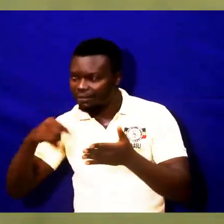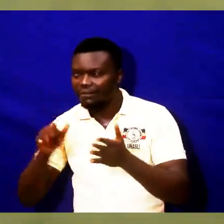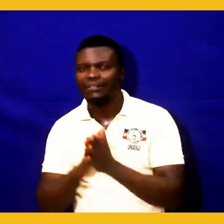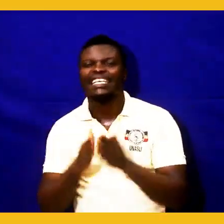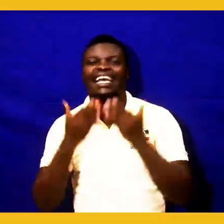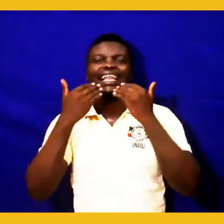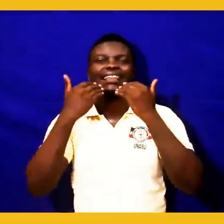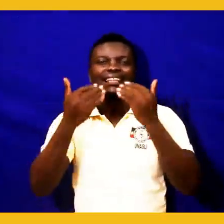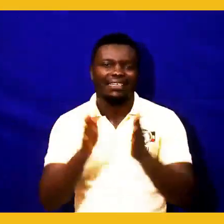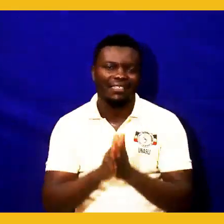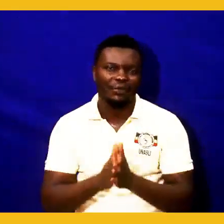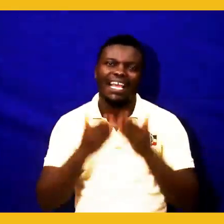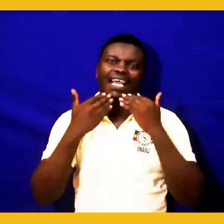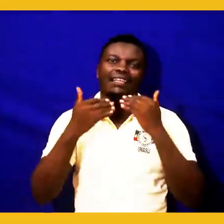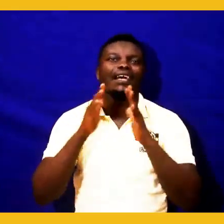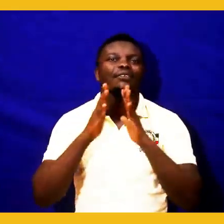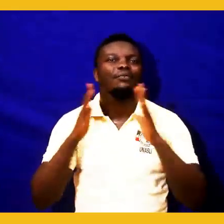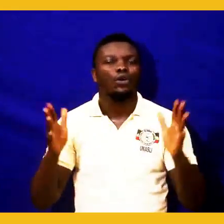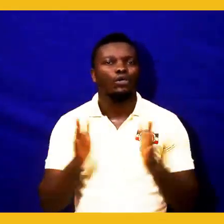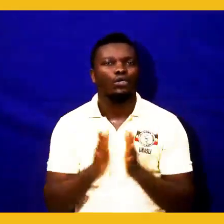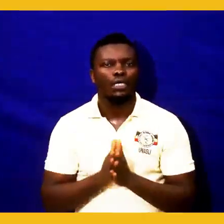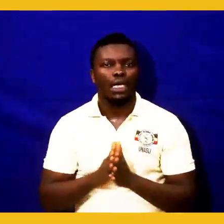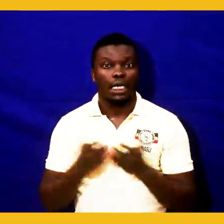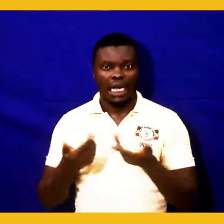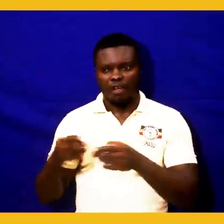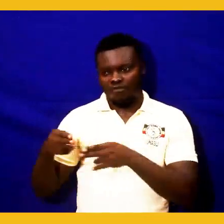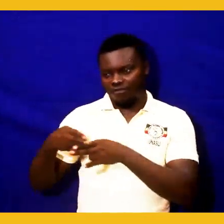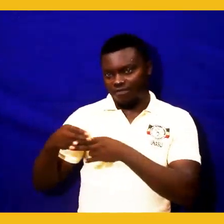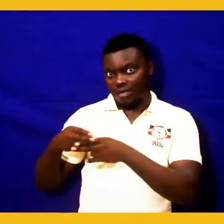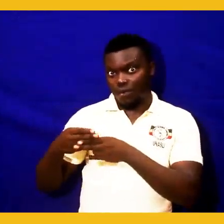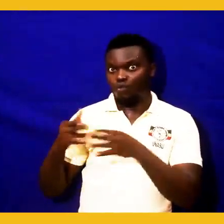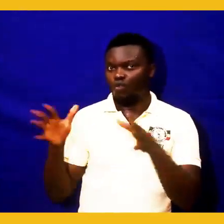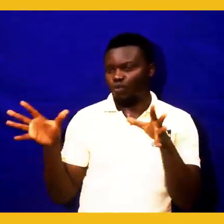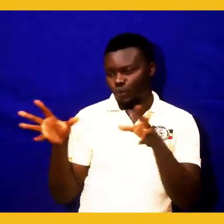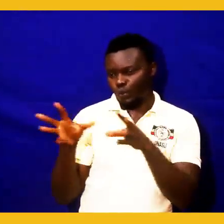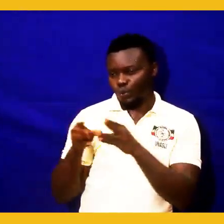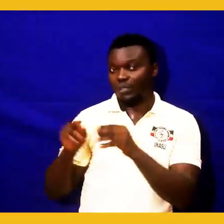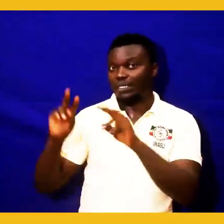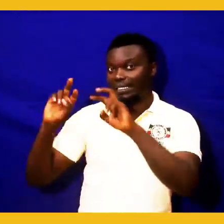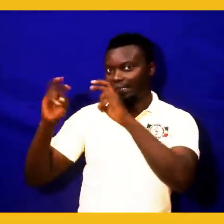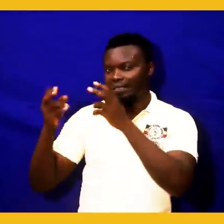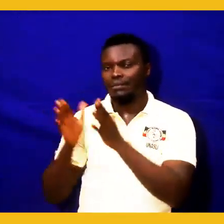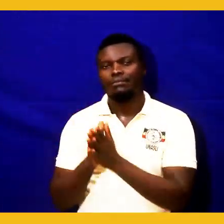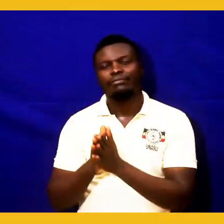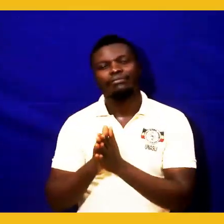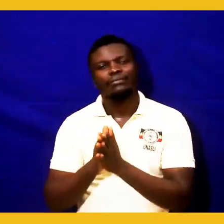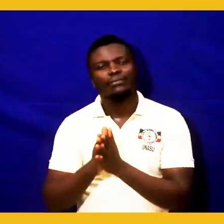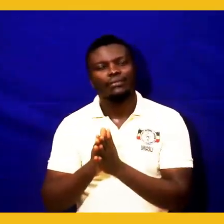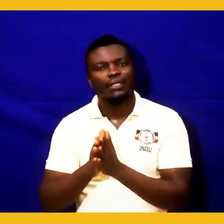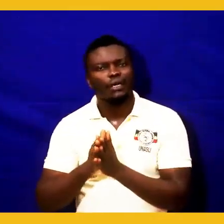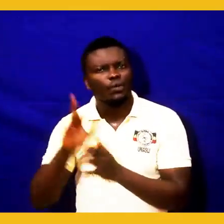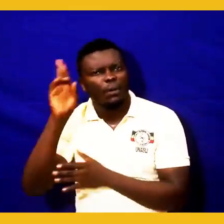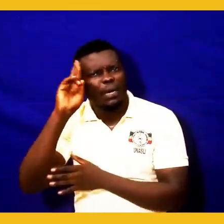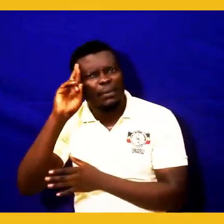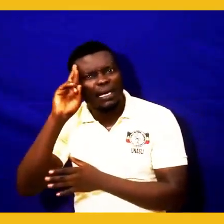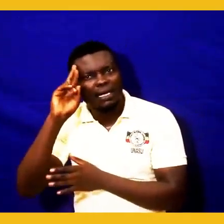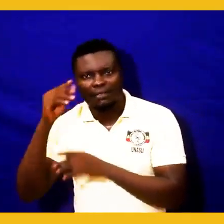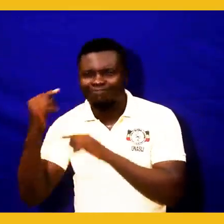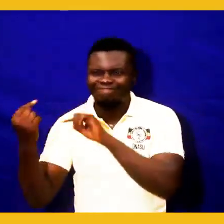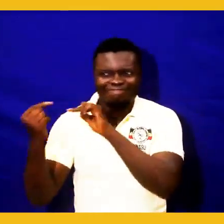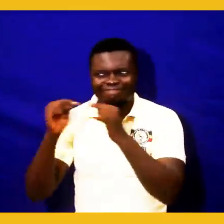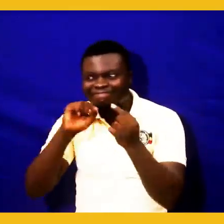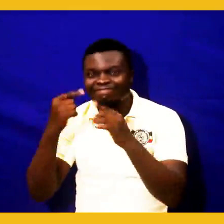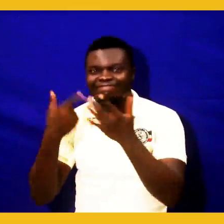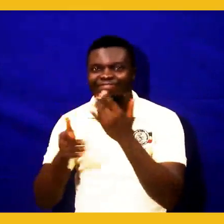good. I thank you very much. Now, as we are coming to the end of this lesson, my dear learners, we have